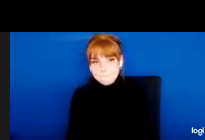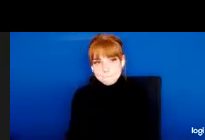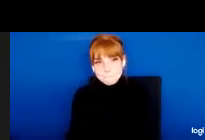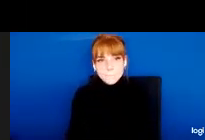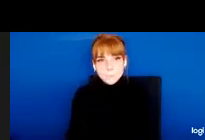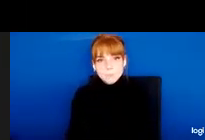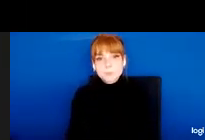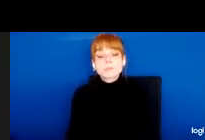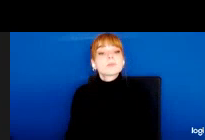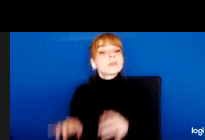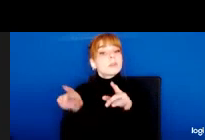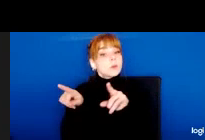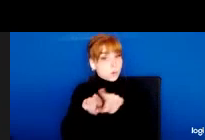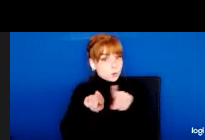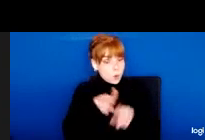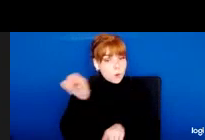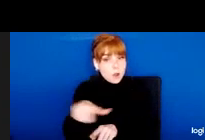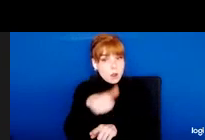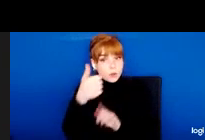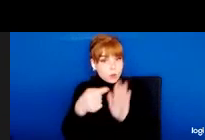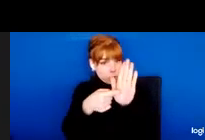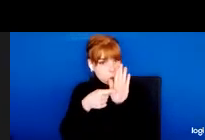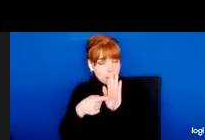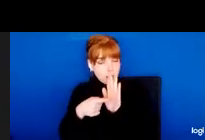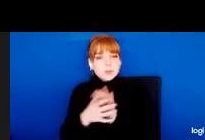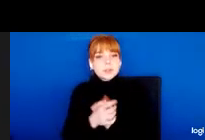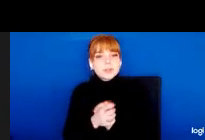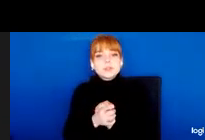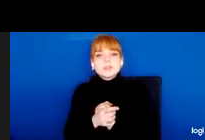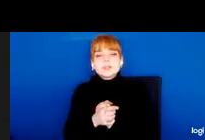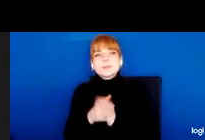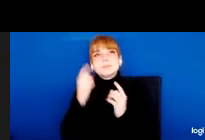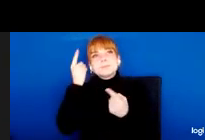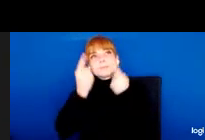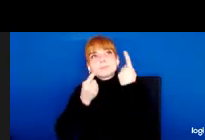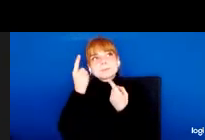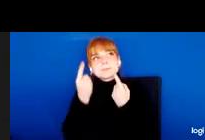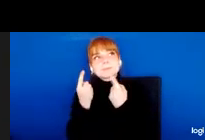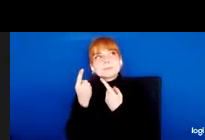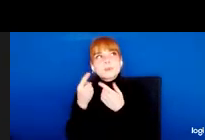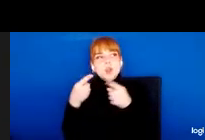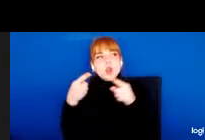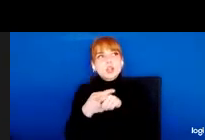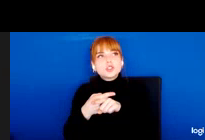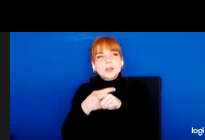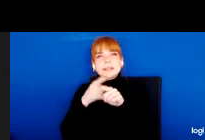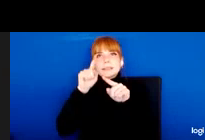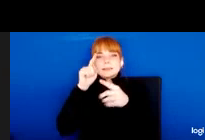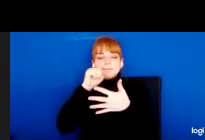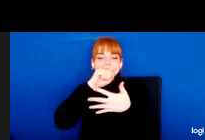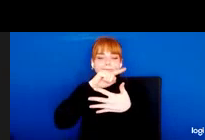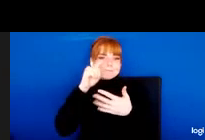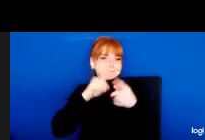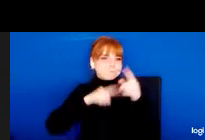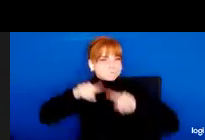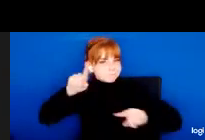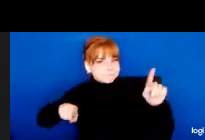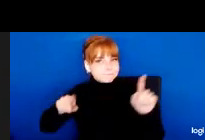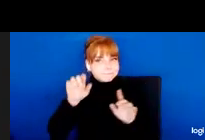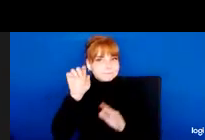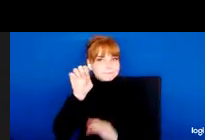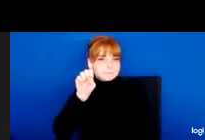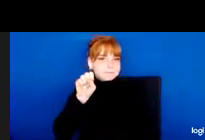There's also the requirement that you consider the contrast of things with their different states. Now, this isn't necessarily a 2.1